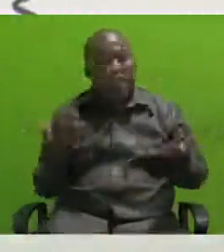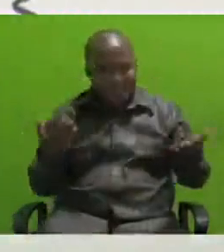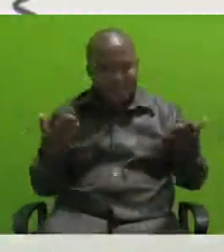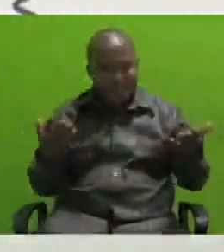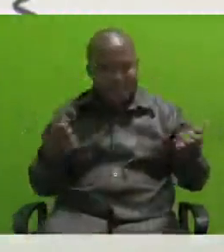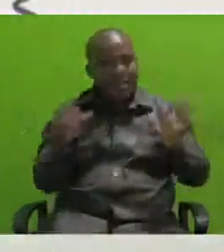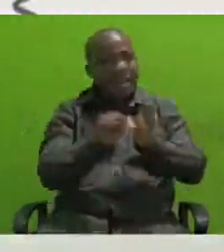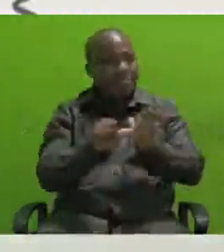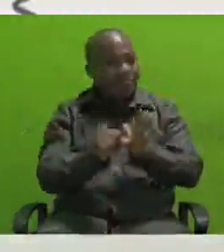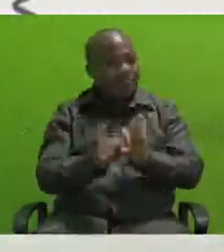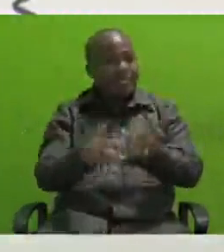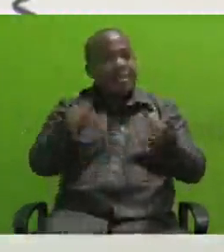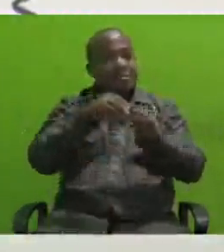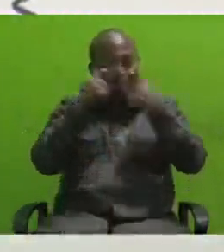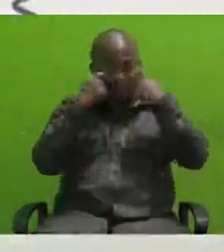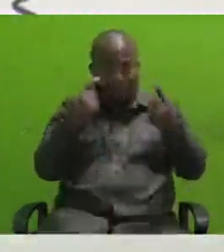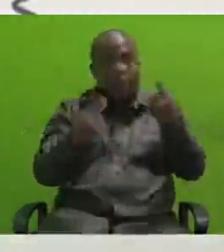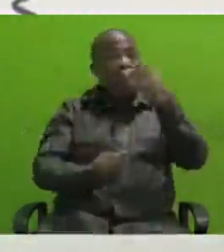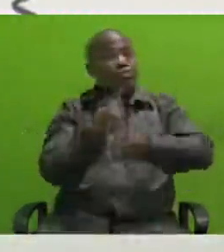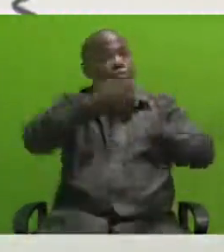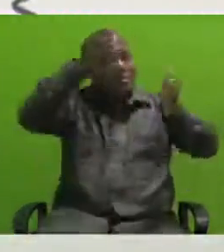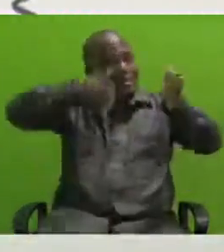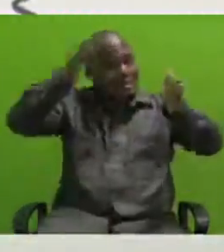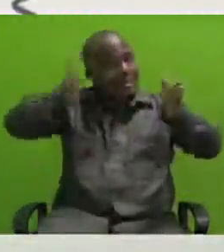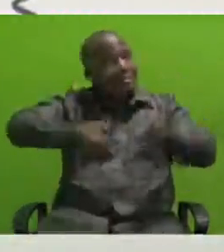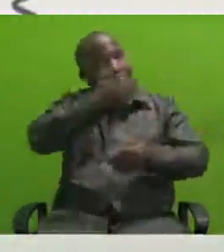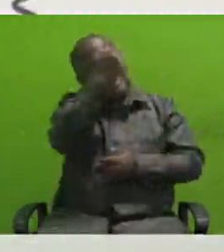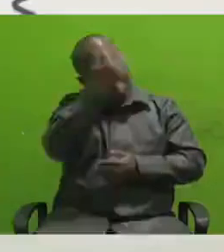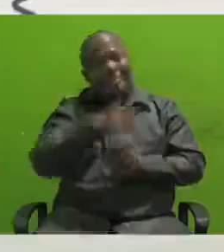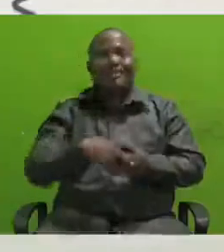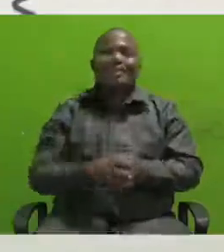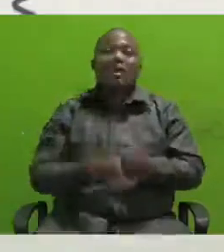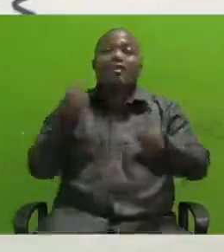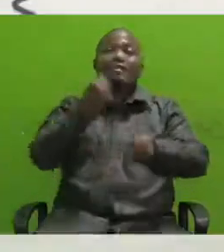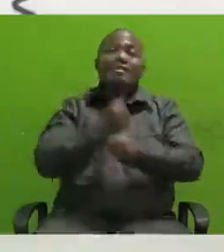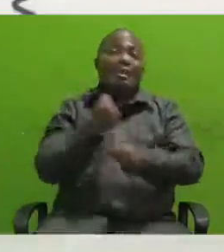and students, from this table here, from what we have done here,